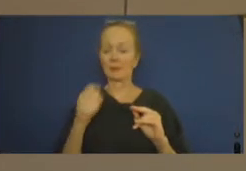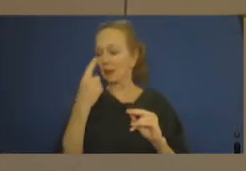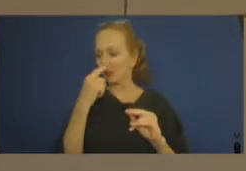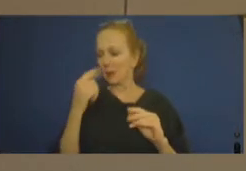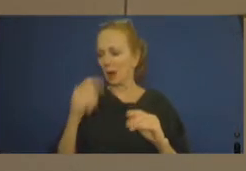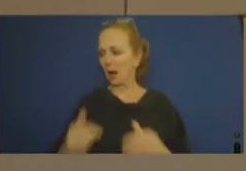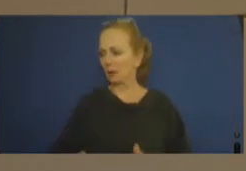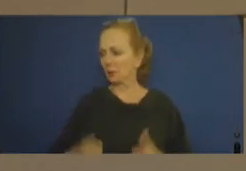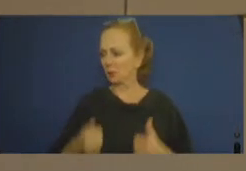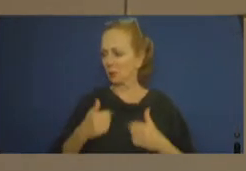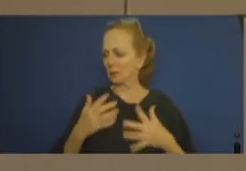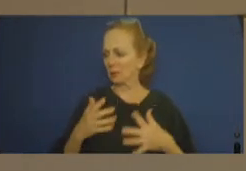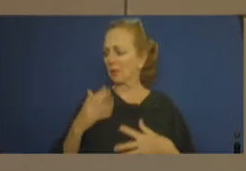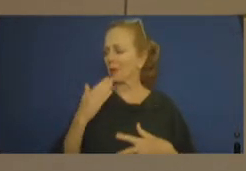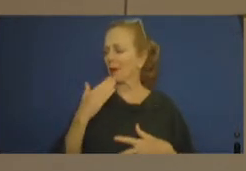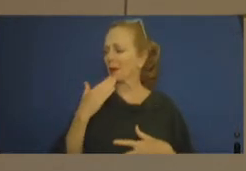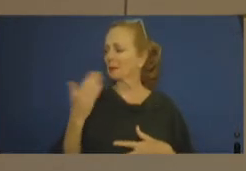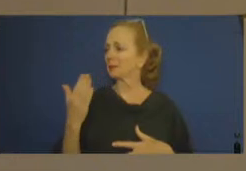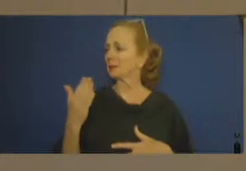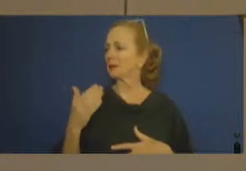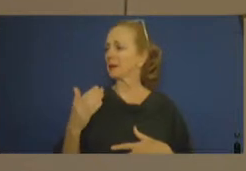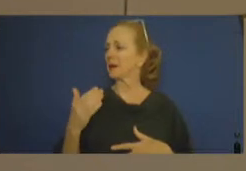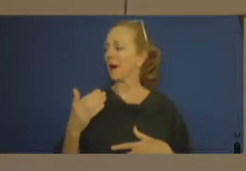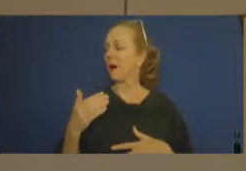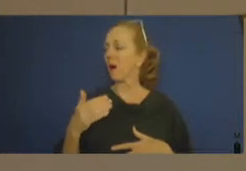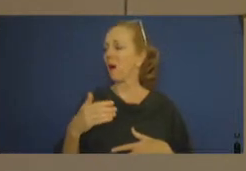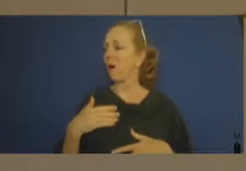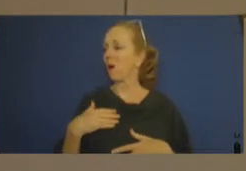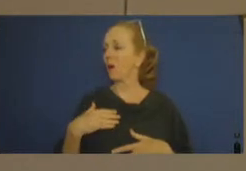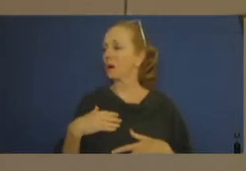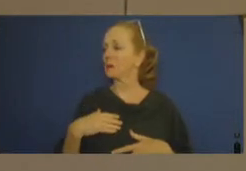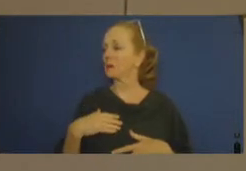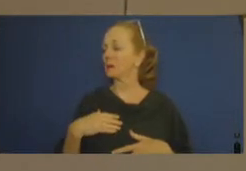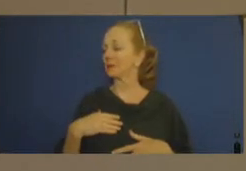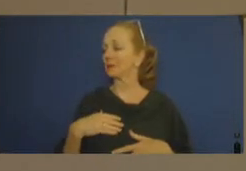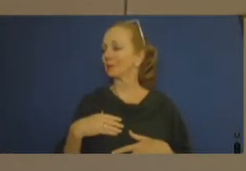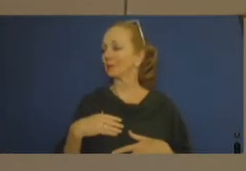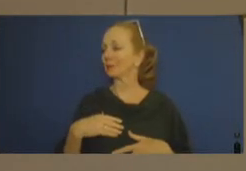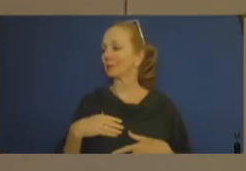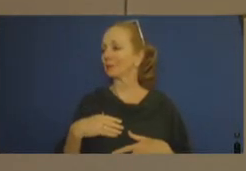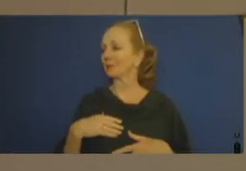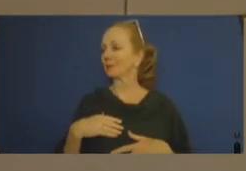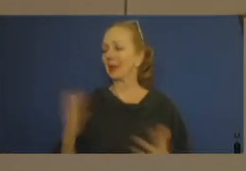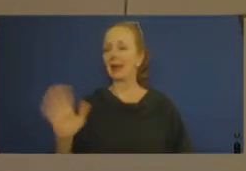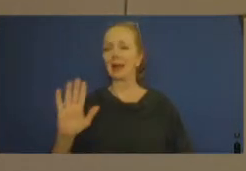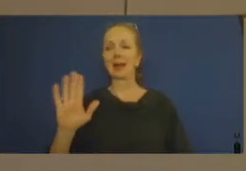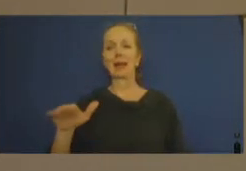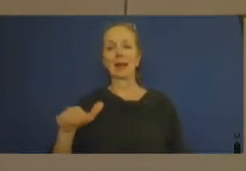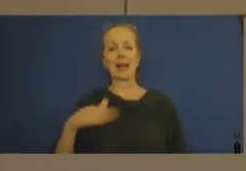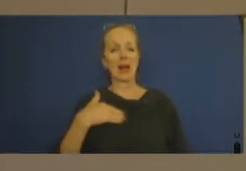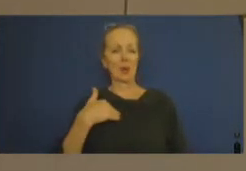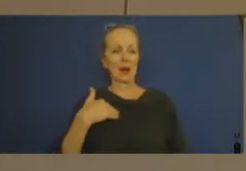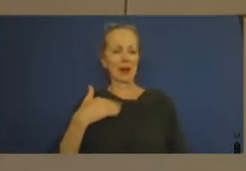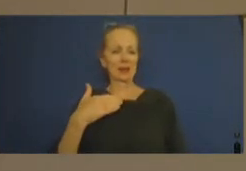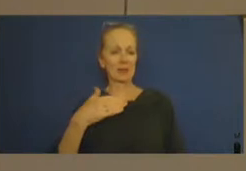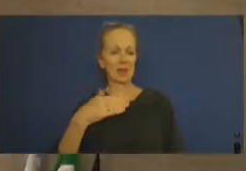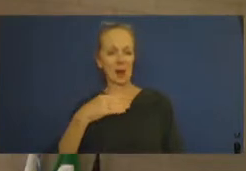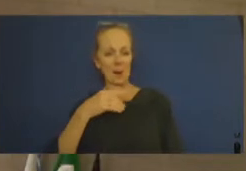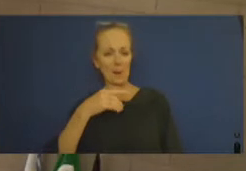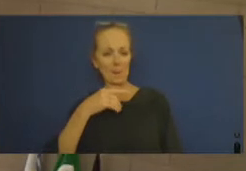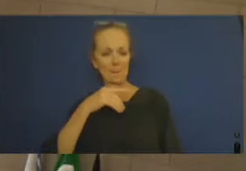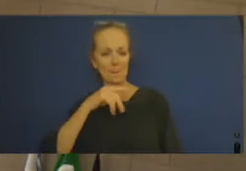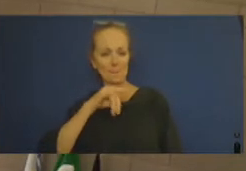Let me ask a resident. Yes, thank you. You have I don't believe we had a public hearing, so there's a